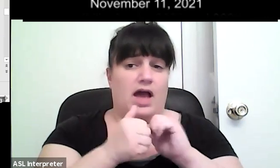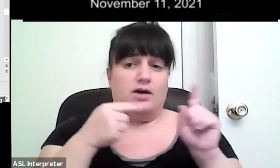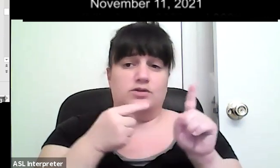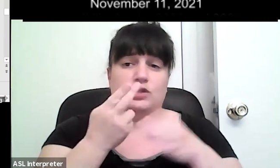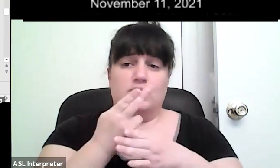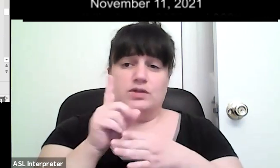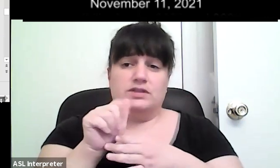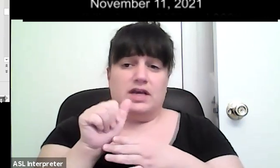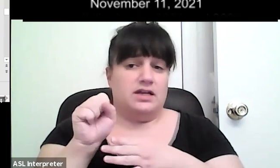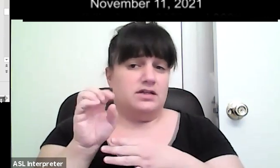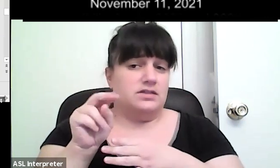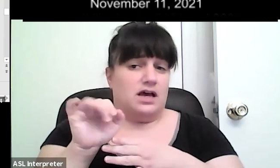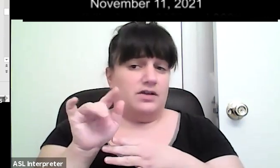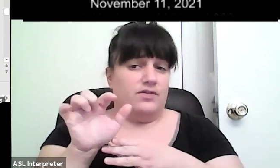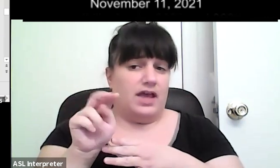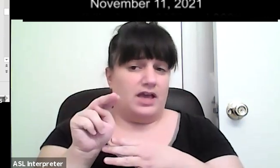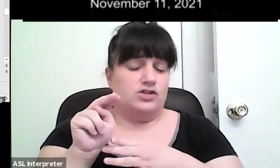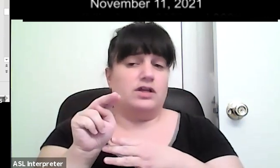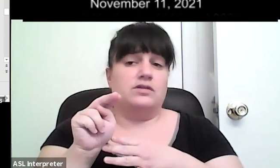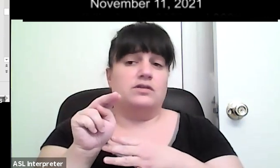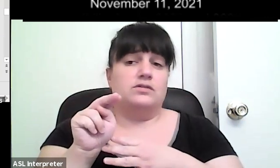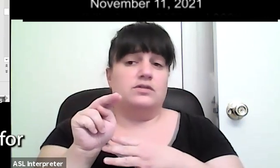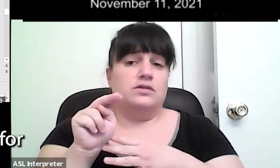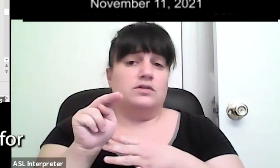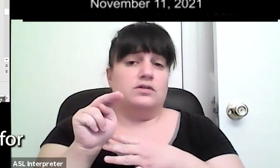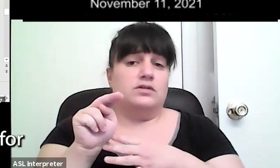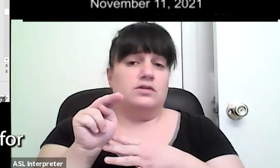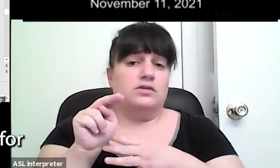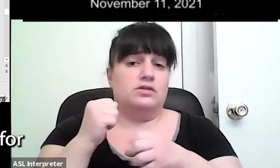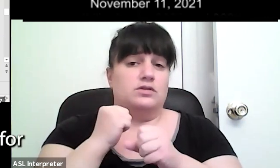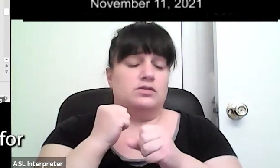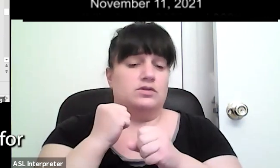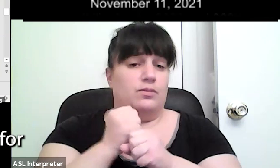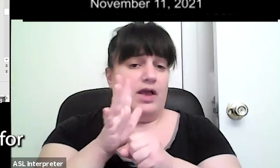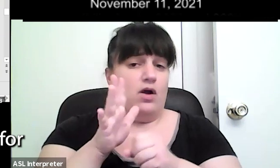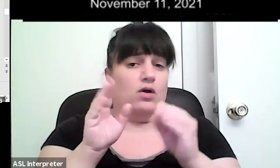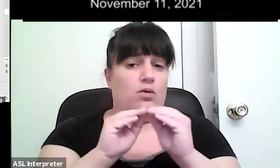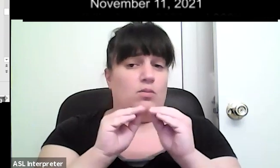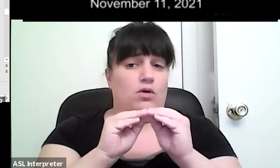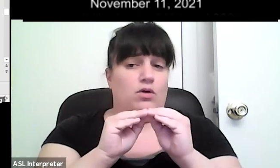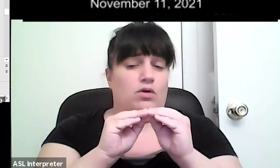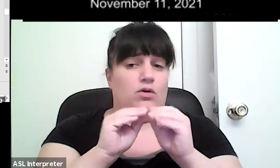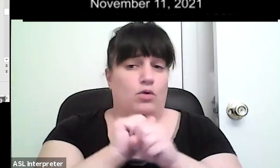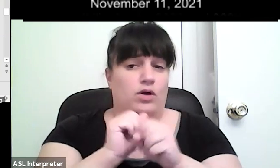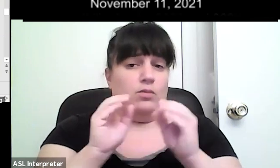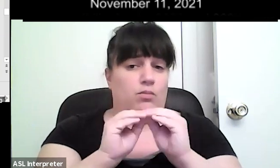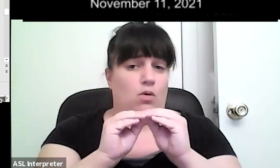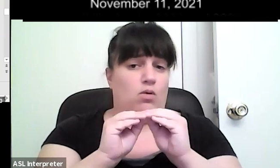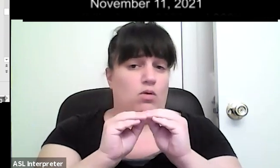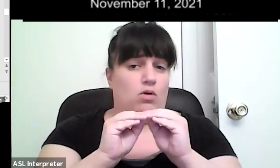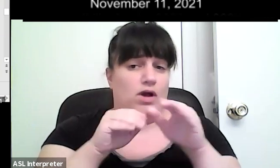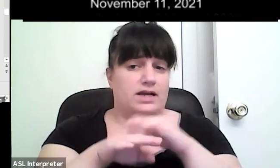data sonification to make her work more accessible for doing